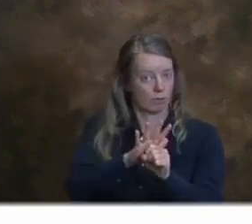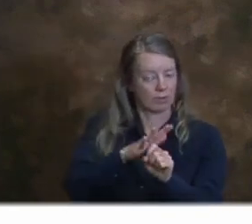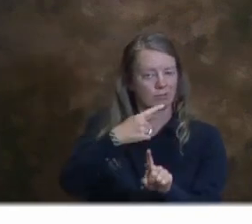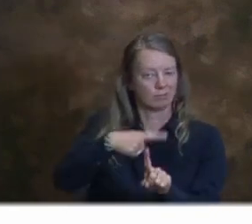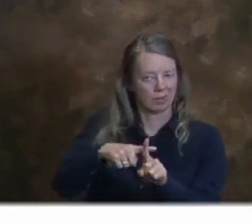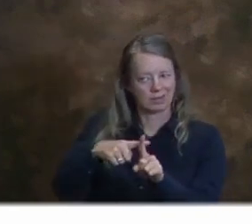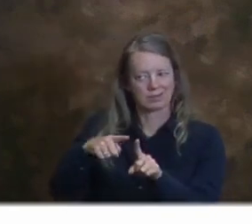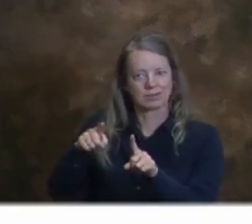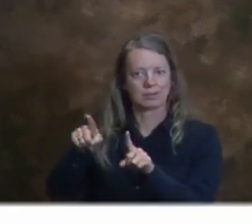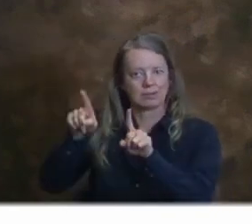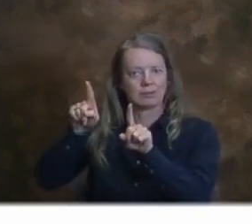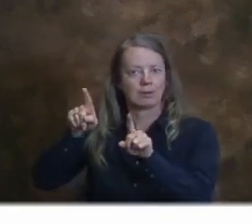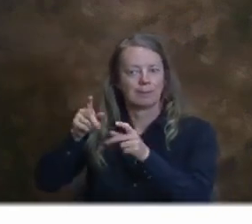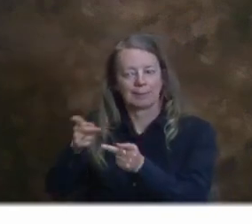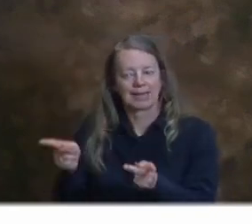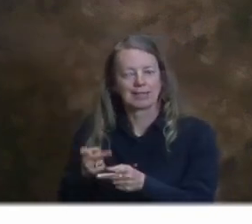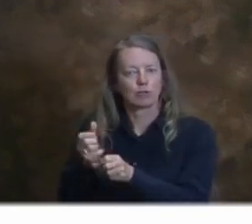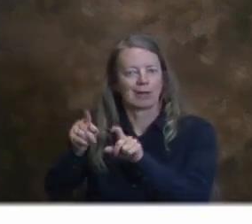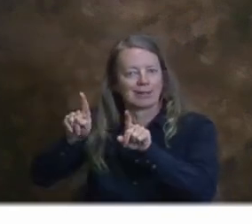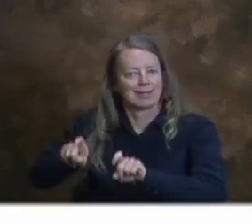our community.